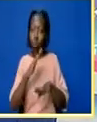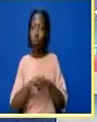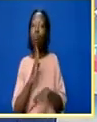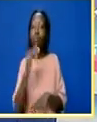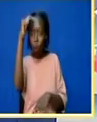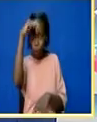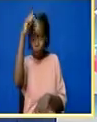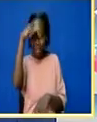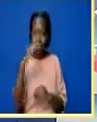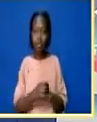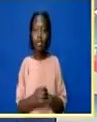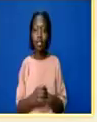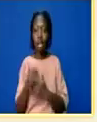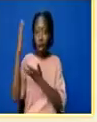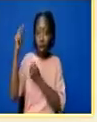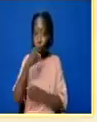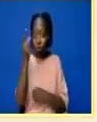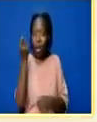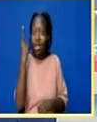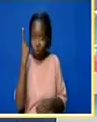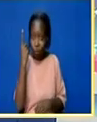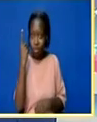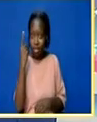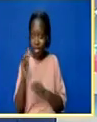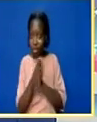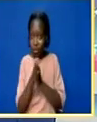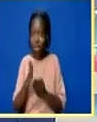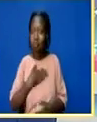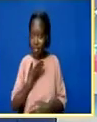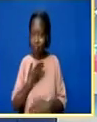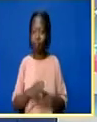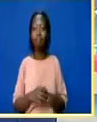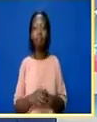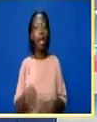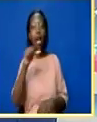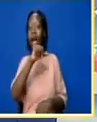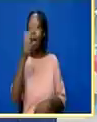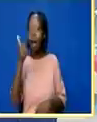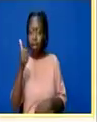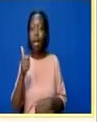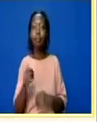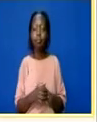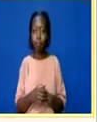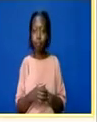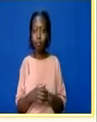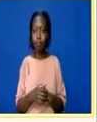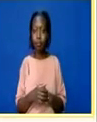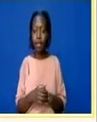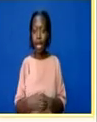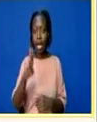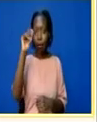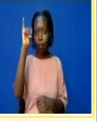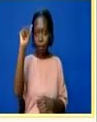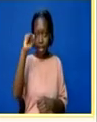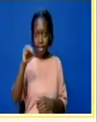what you're doing. Very true. I hope you guys got that. Mm-hmm. Mm-hmm. Another thing. Mm-hmm. Another fact. Mm-hmm. Read for us fact number two. Bays